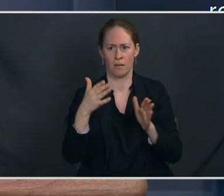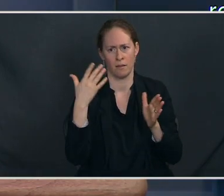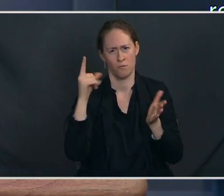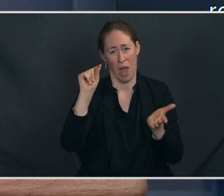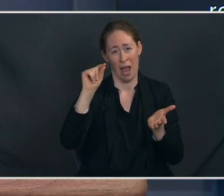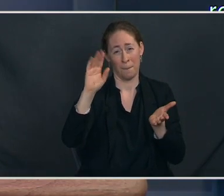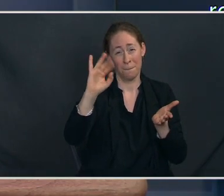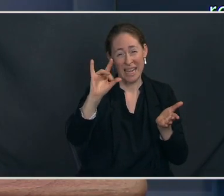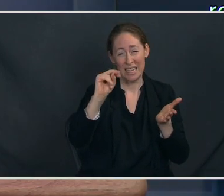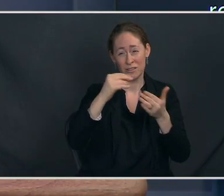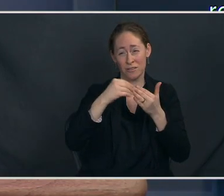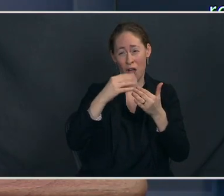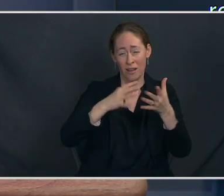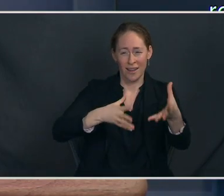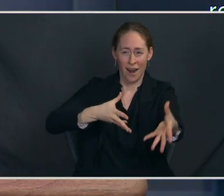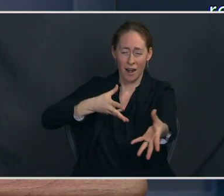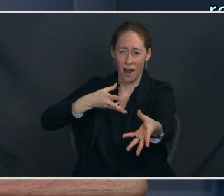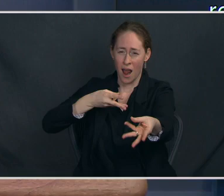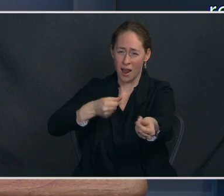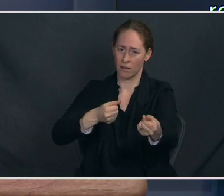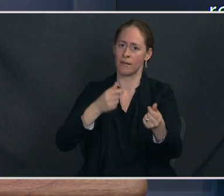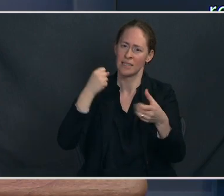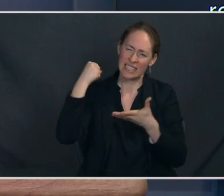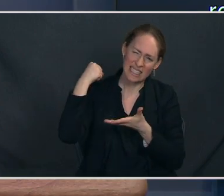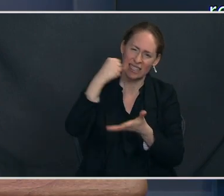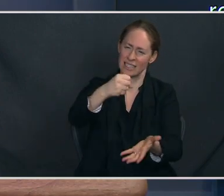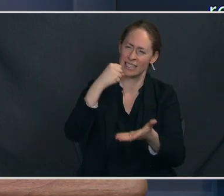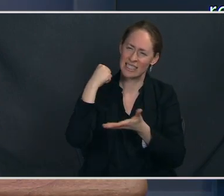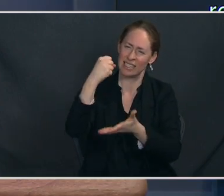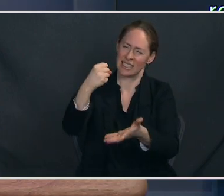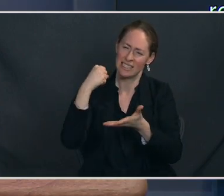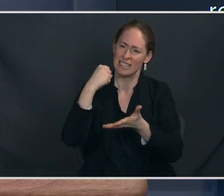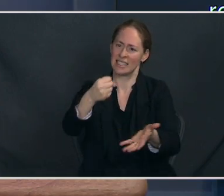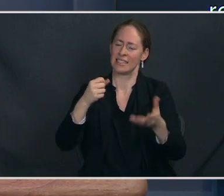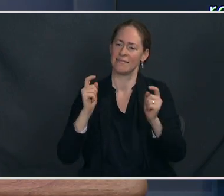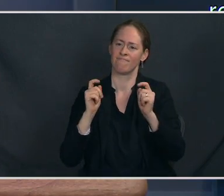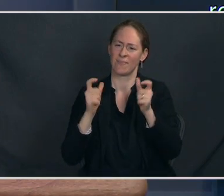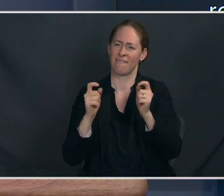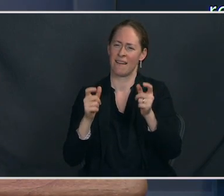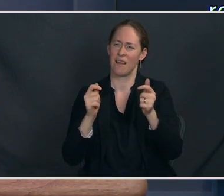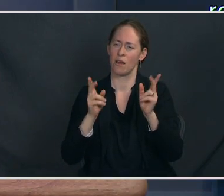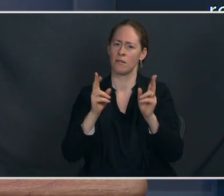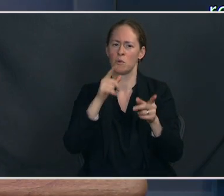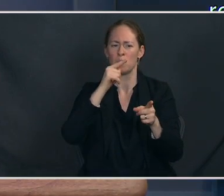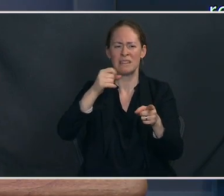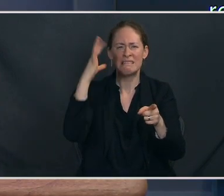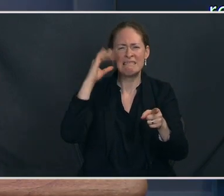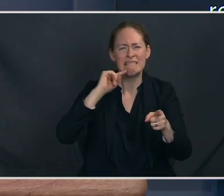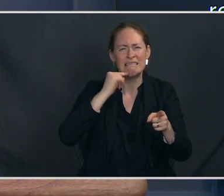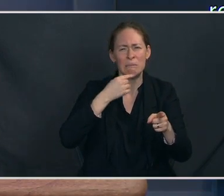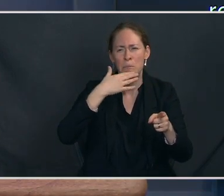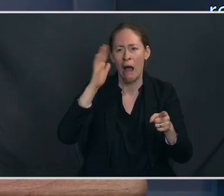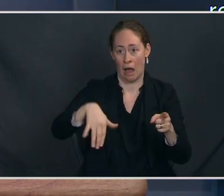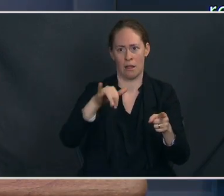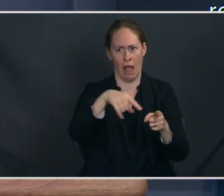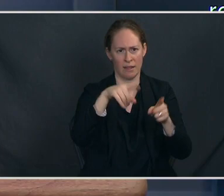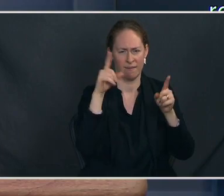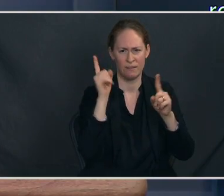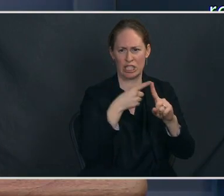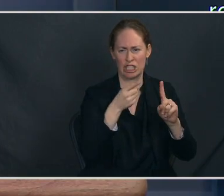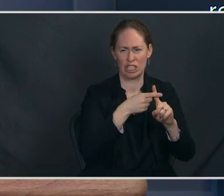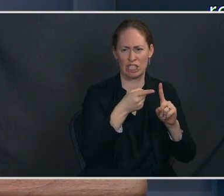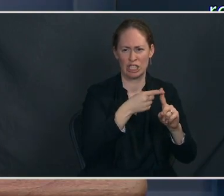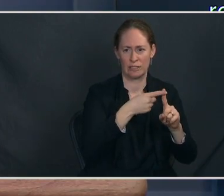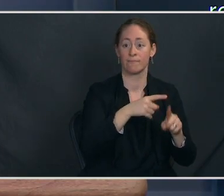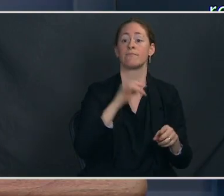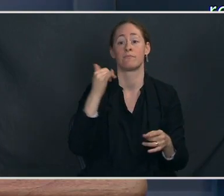vaccine distribution centers in the hardest hit areas. Her remarks on the vaccination at NIH will be live streamed on the White House